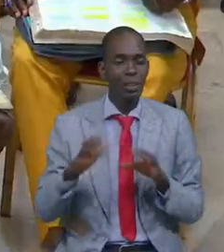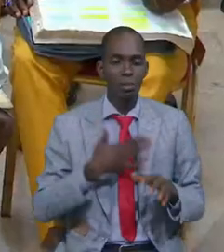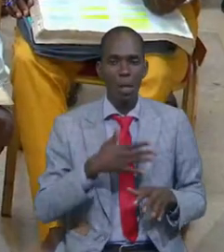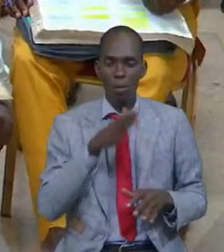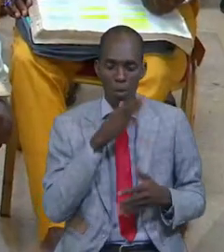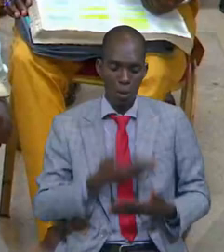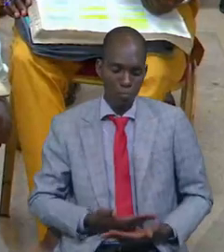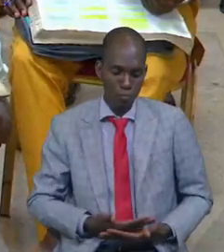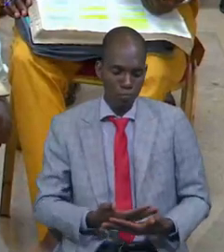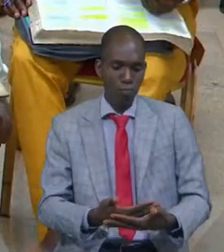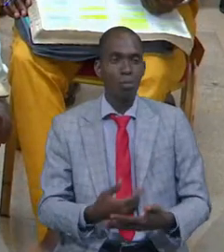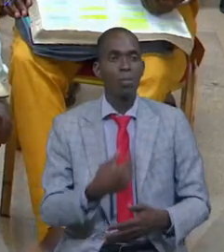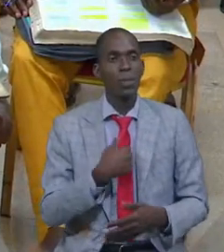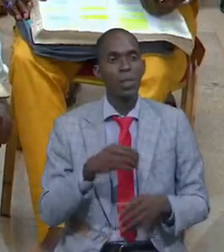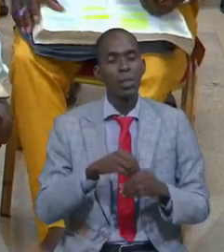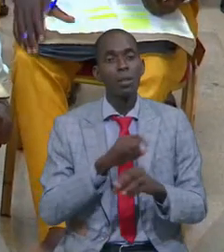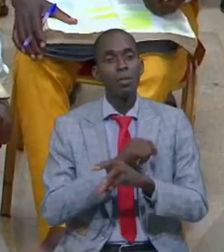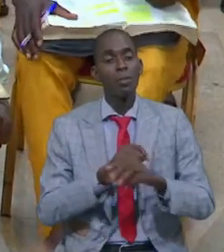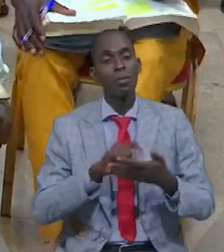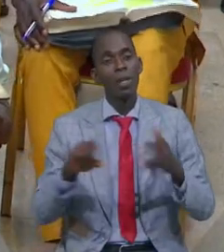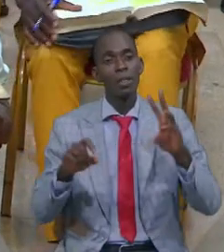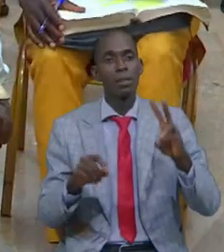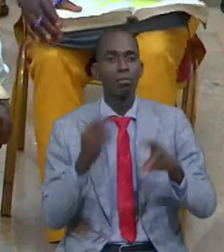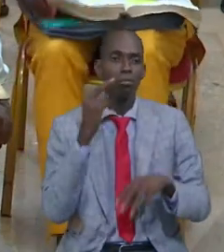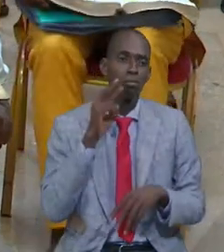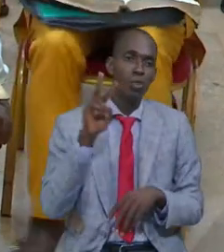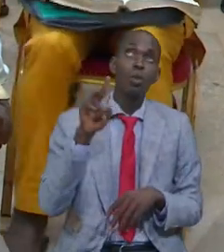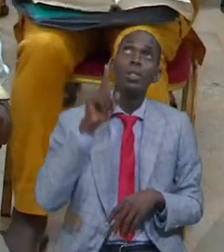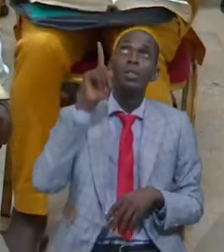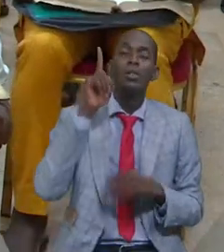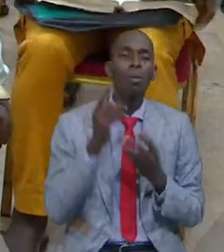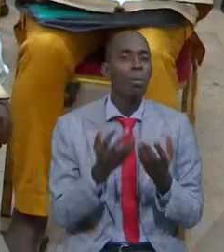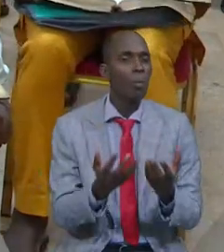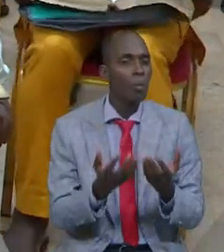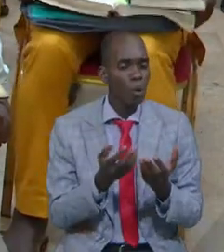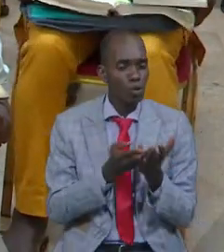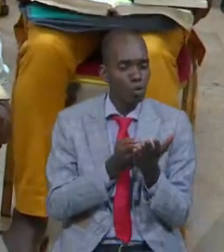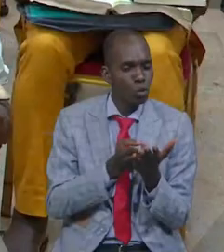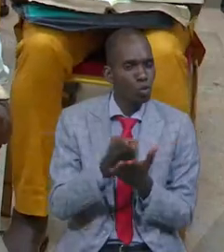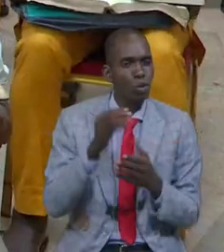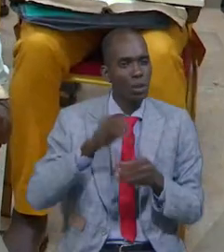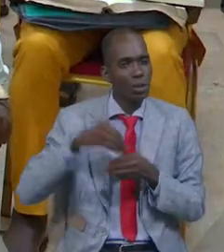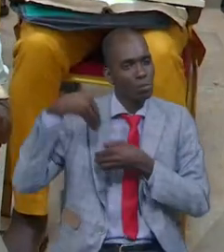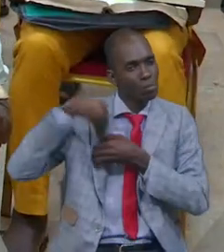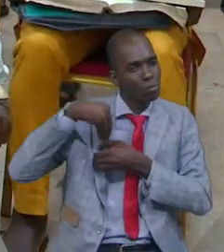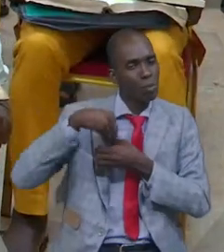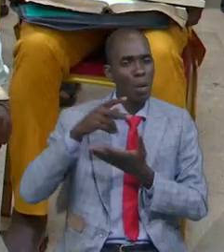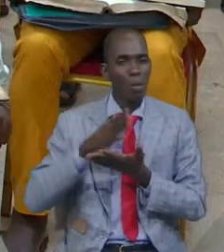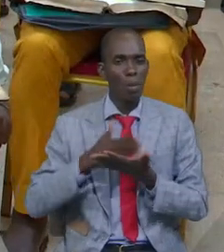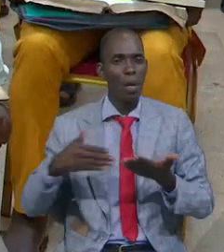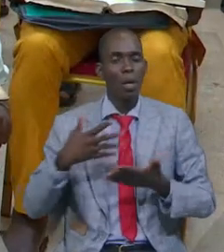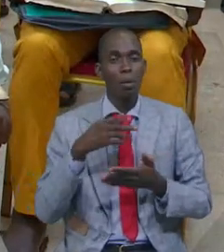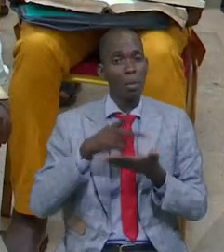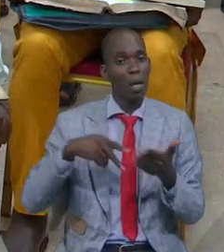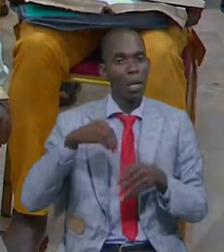6, behold, thou desirest truth in the inward parts, and in the hidden part thou shalt make